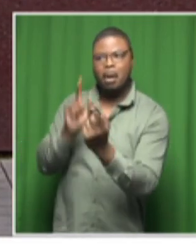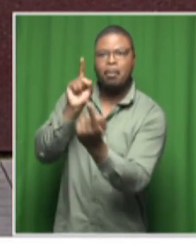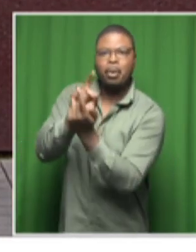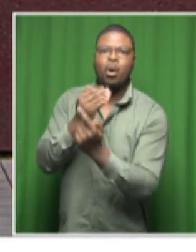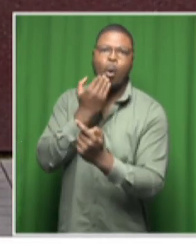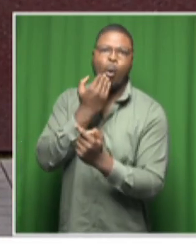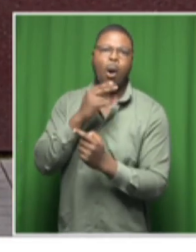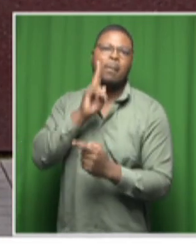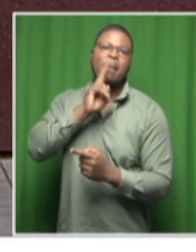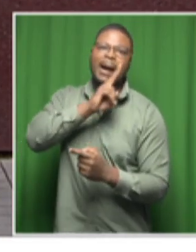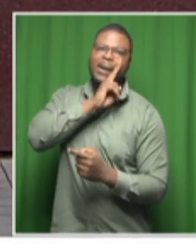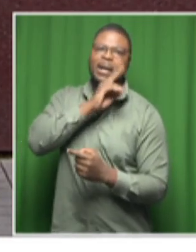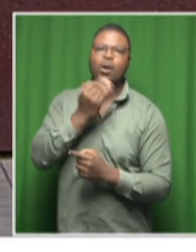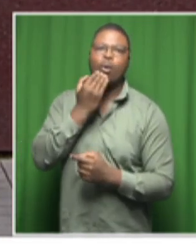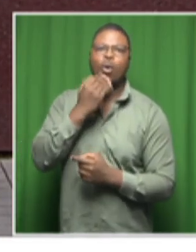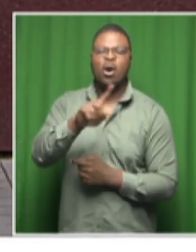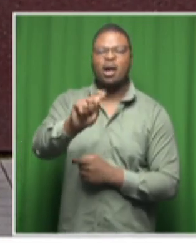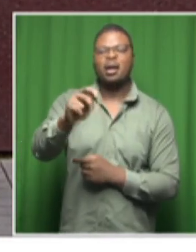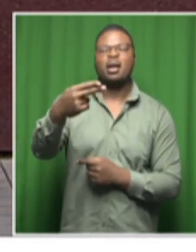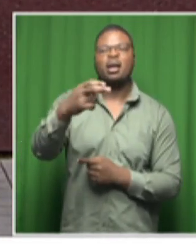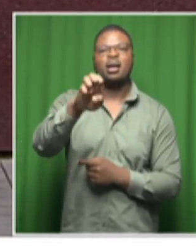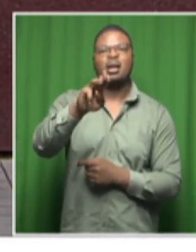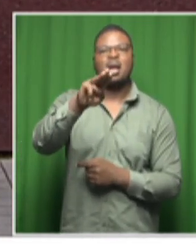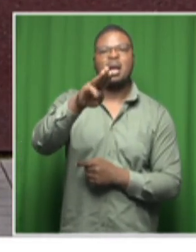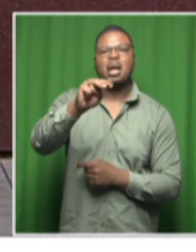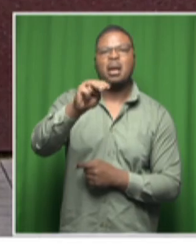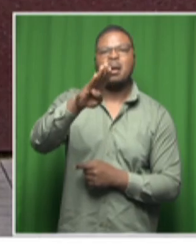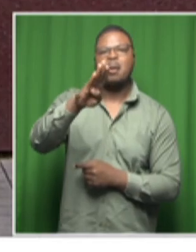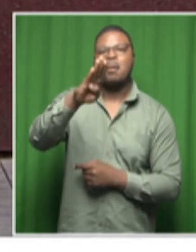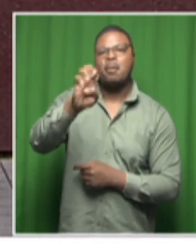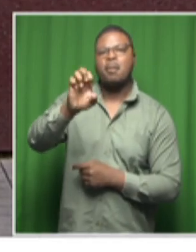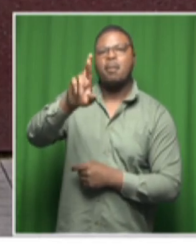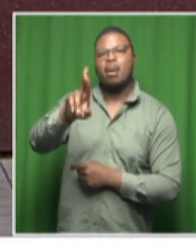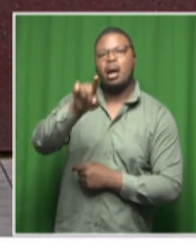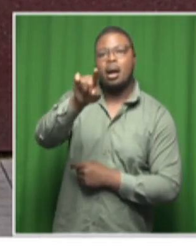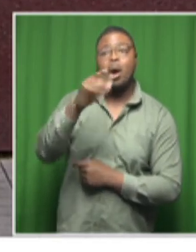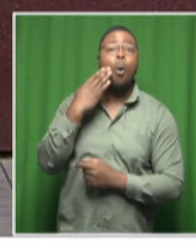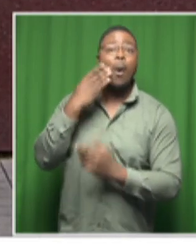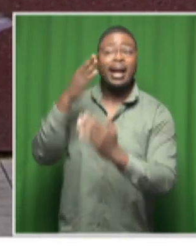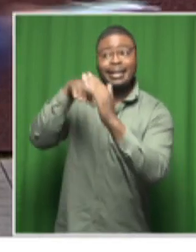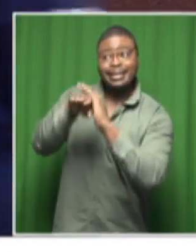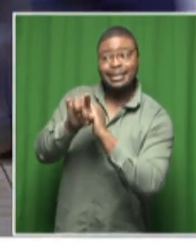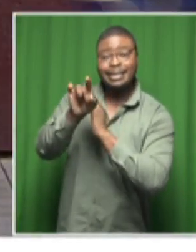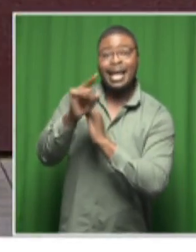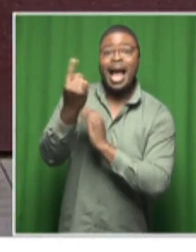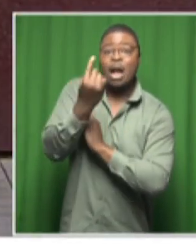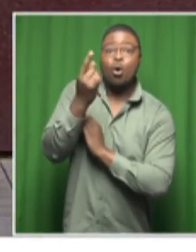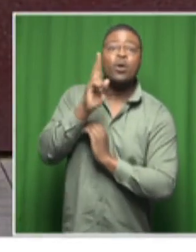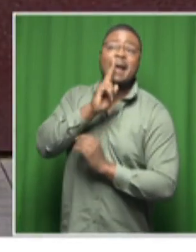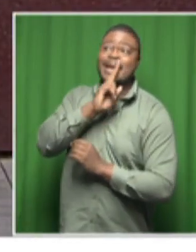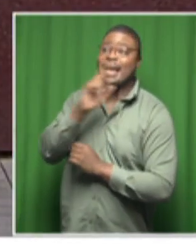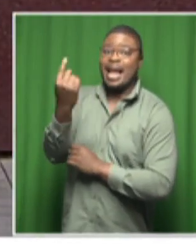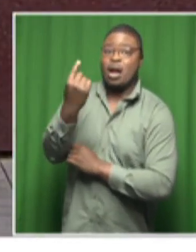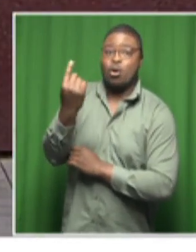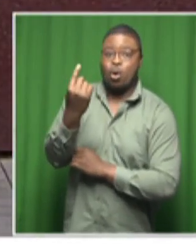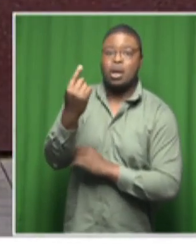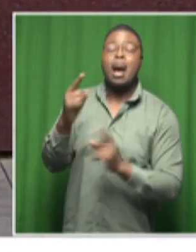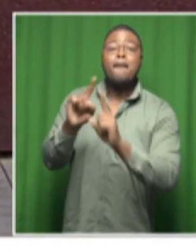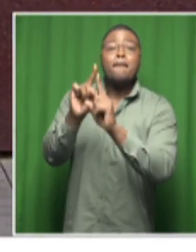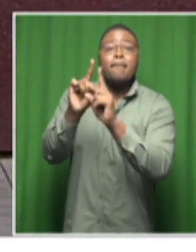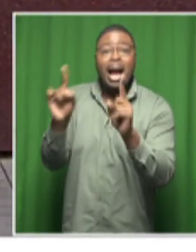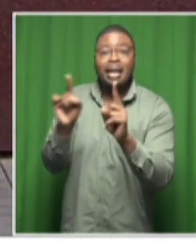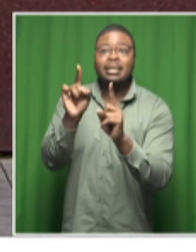Neighbour Khumalo, who he says was the only person at the house at the time. And after briefly